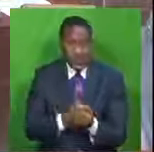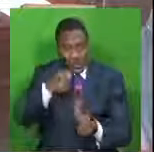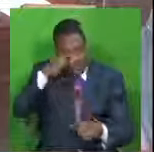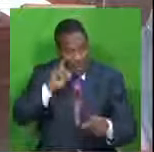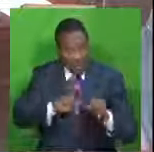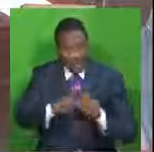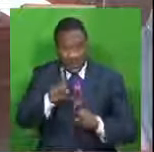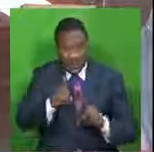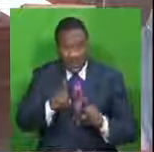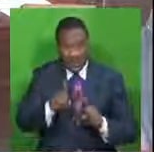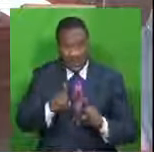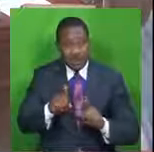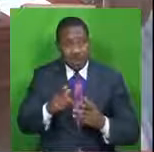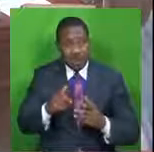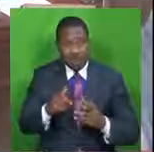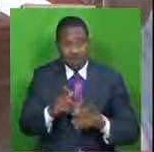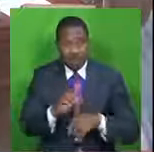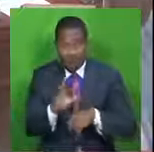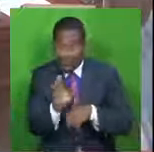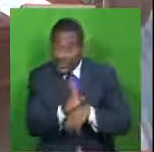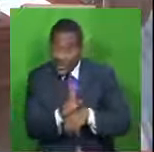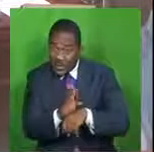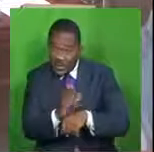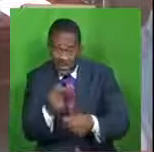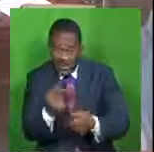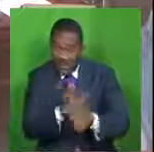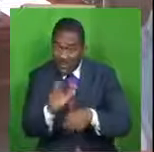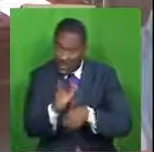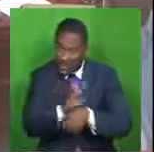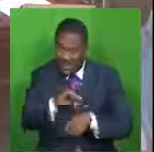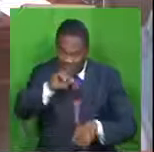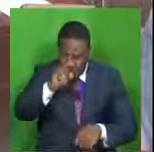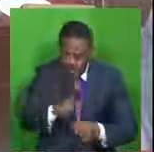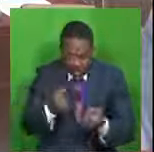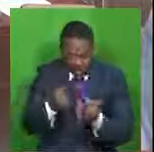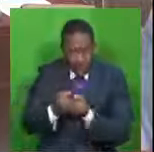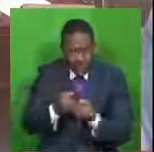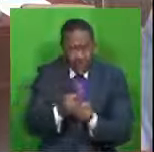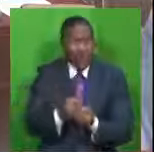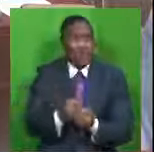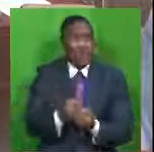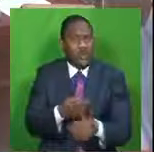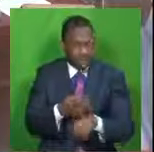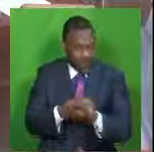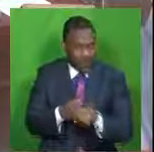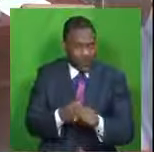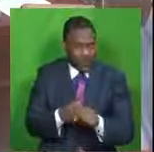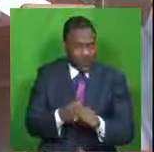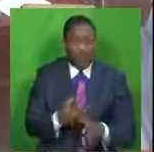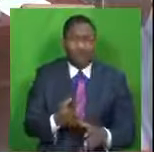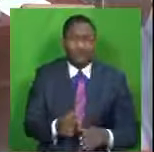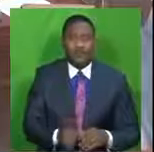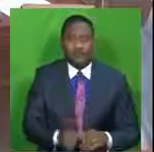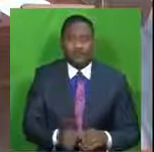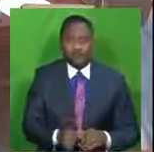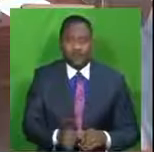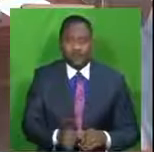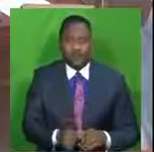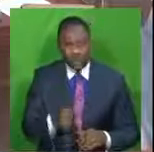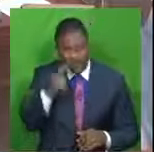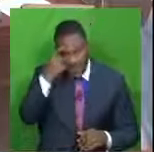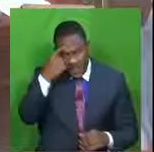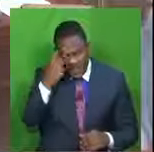that Corporate Ghana must finance soccer and football. And I think that a bill in that